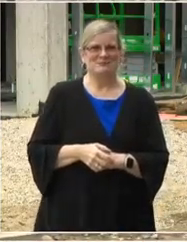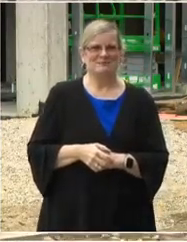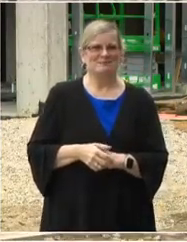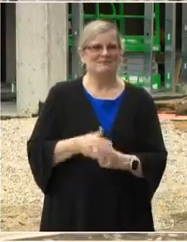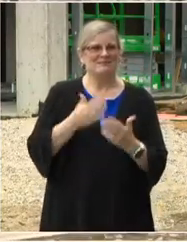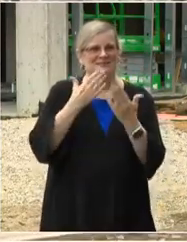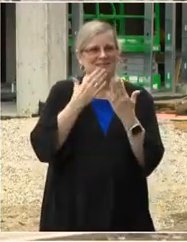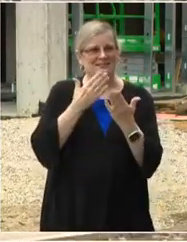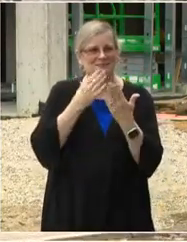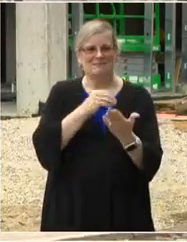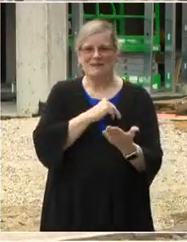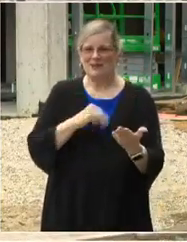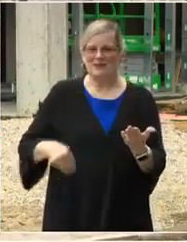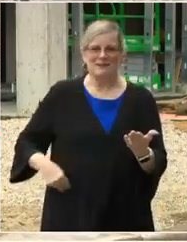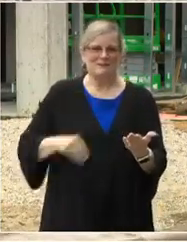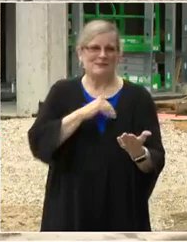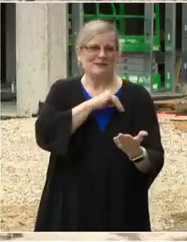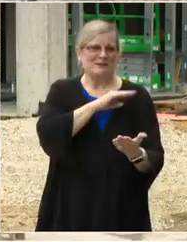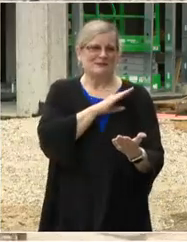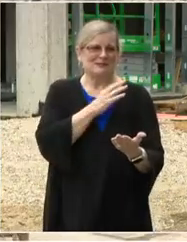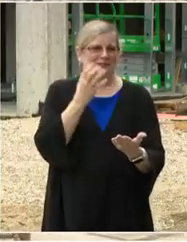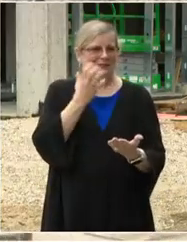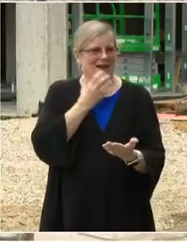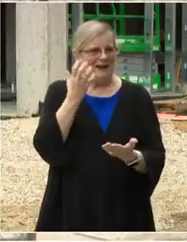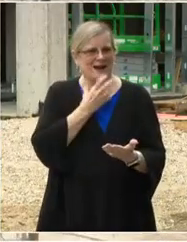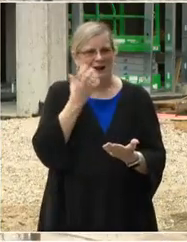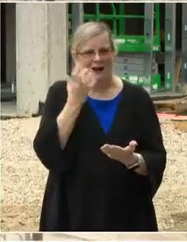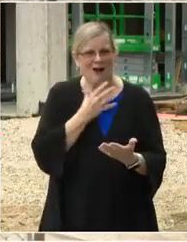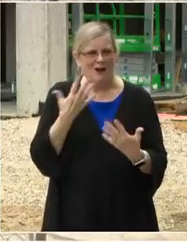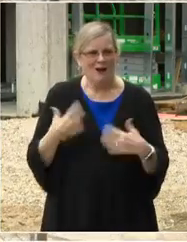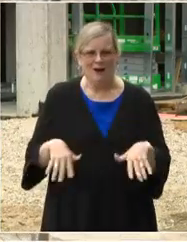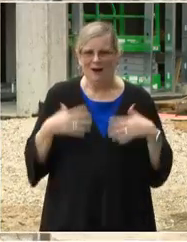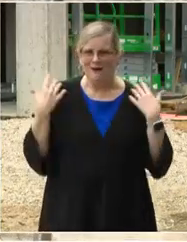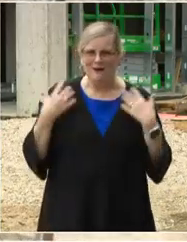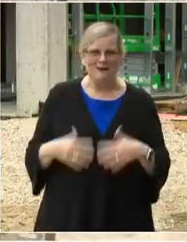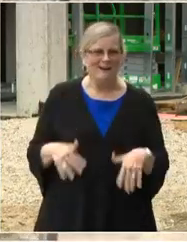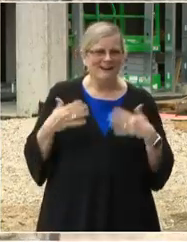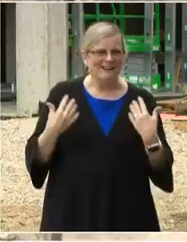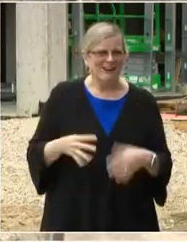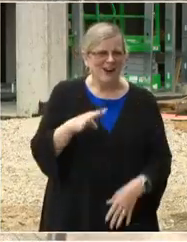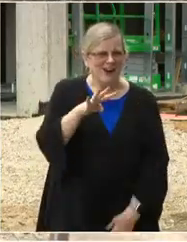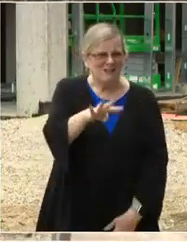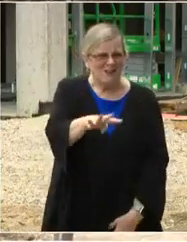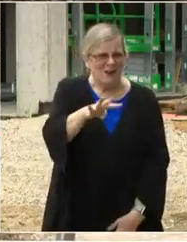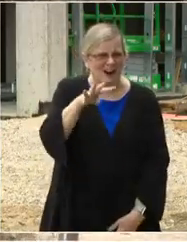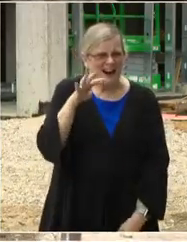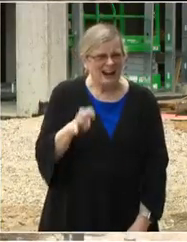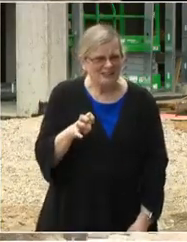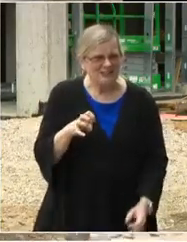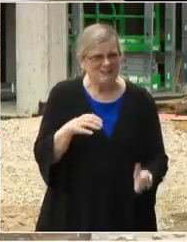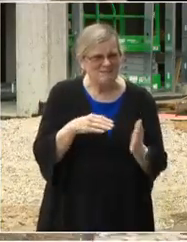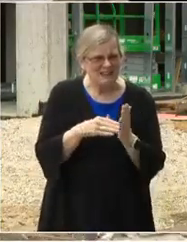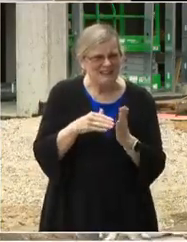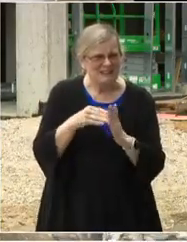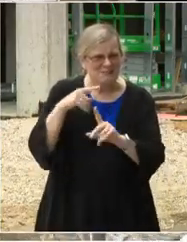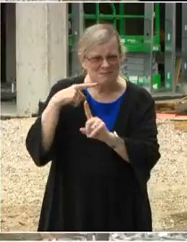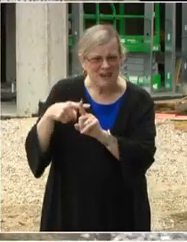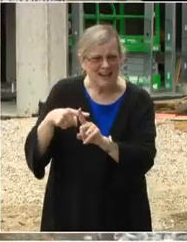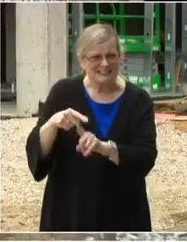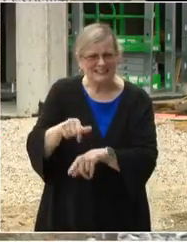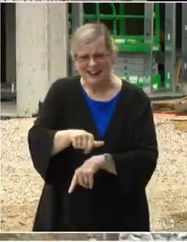Thank you, Mayor Bowser. Wow. 400 million plus the LRSP.